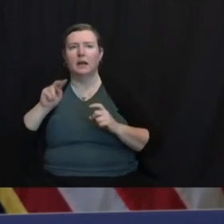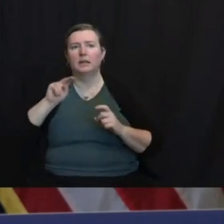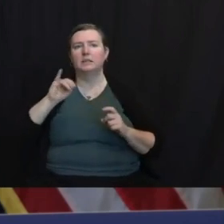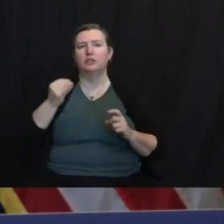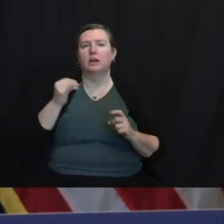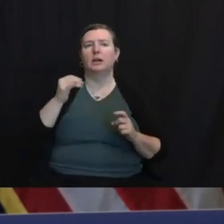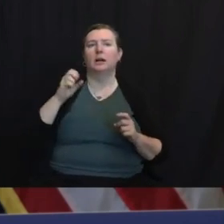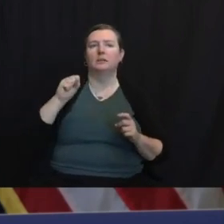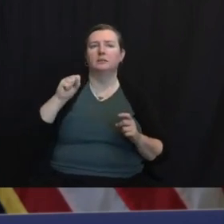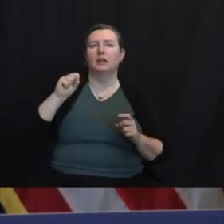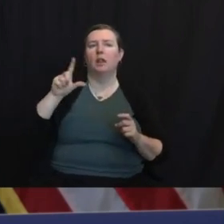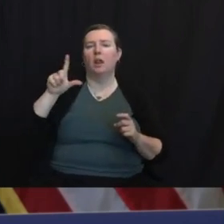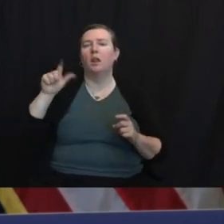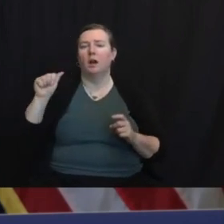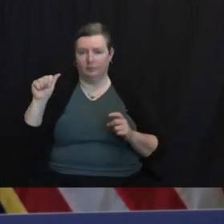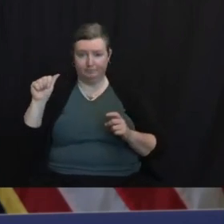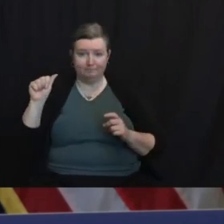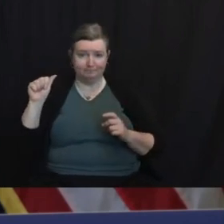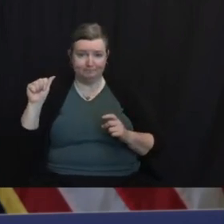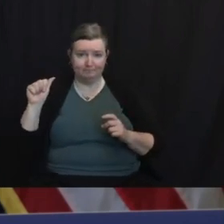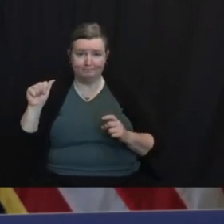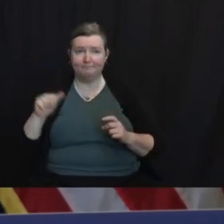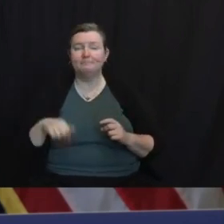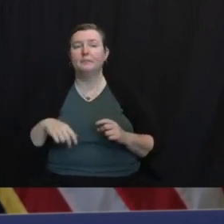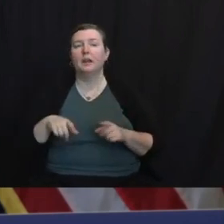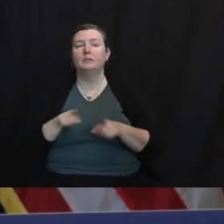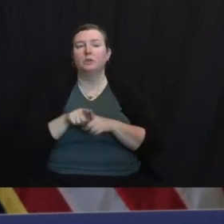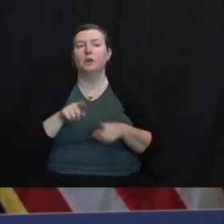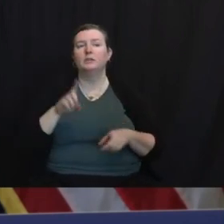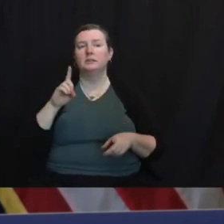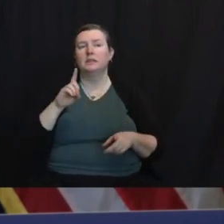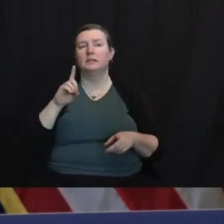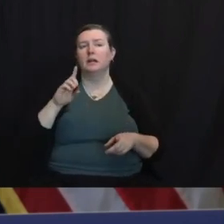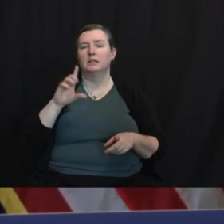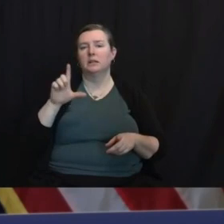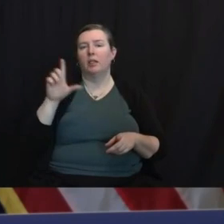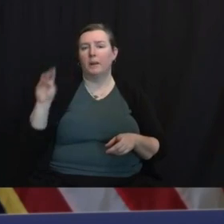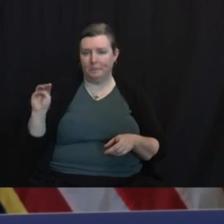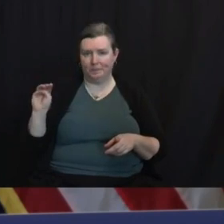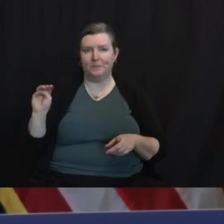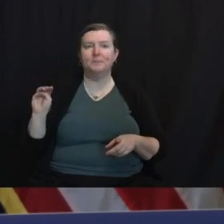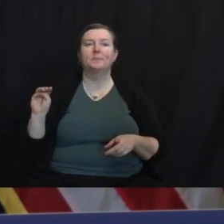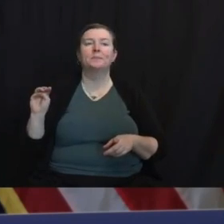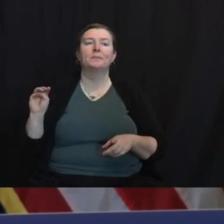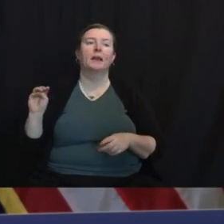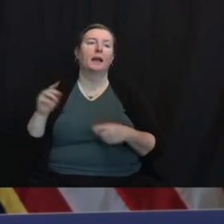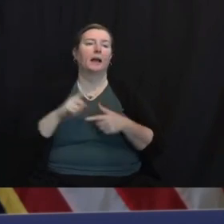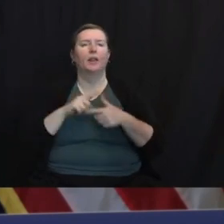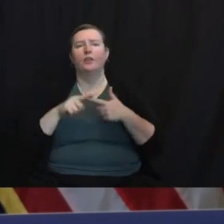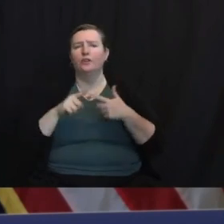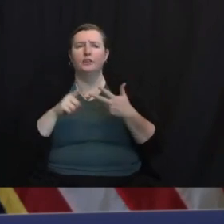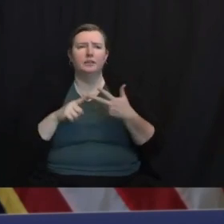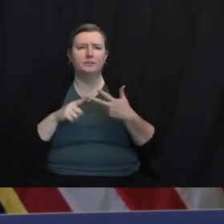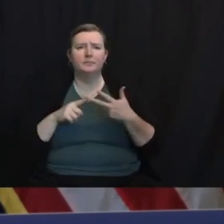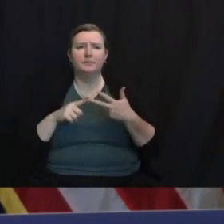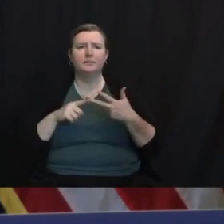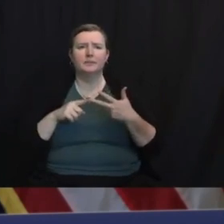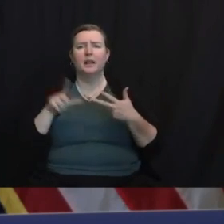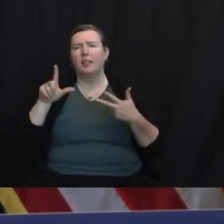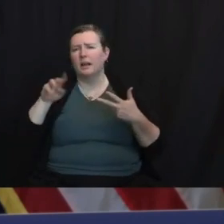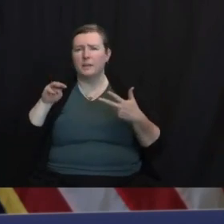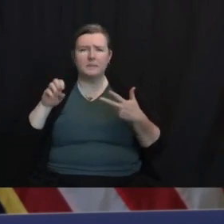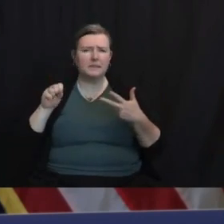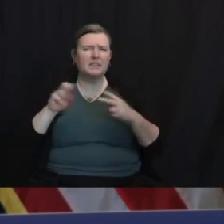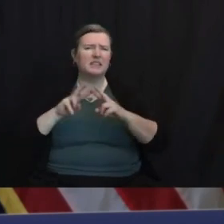Learning Maps, referred to as DLM, and the Access for ELS assessments, as well as advising districts of